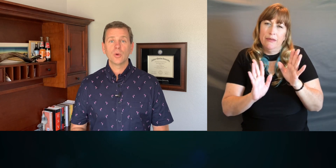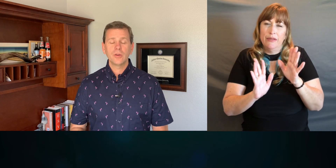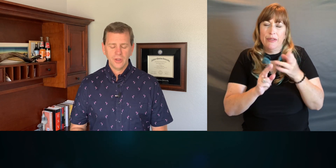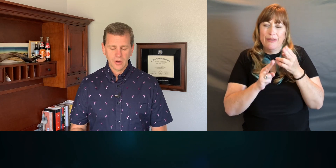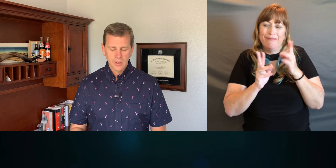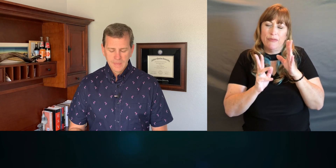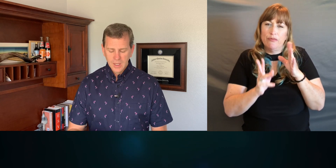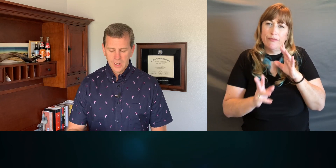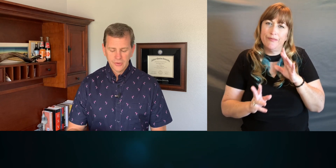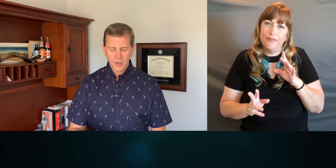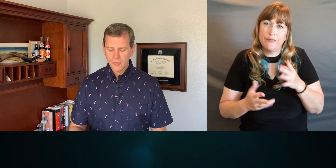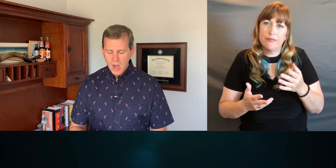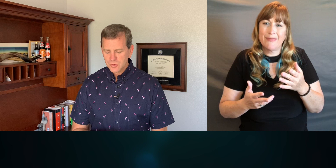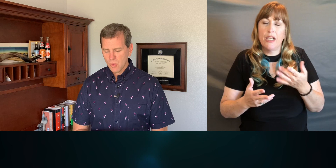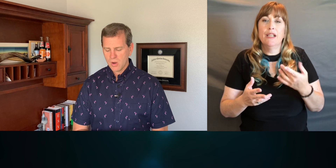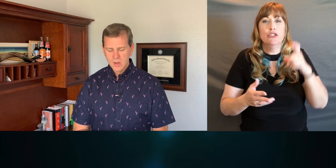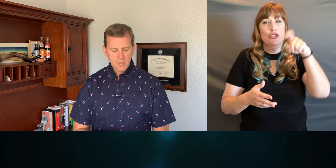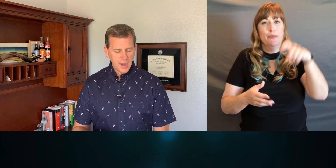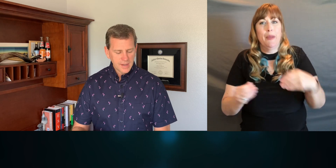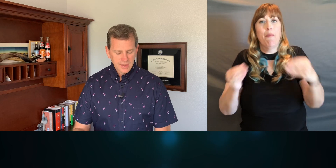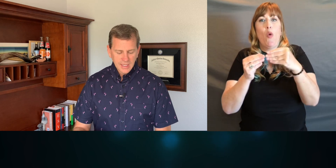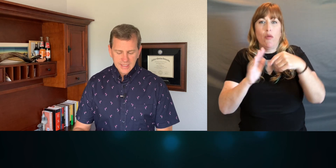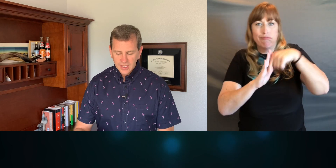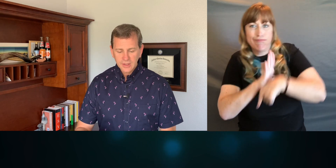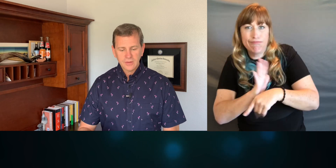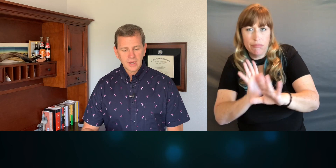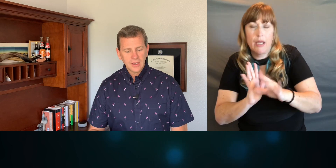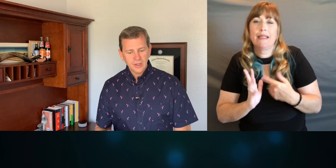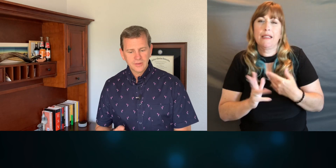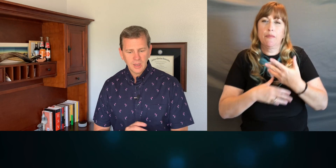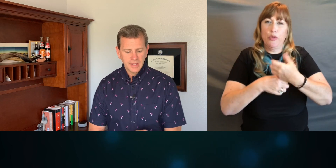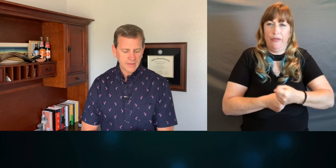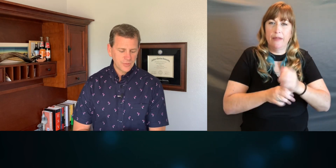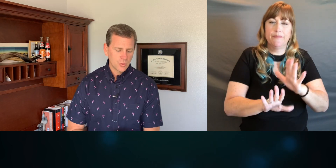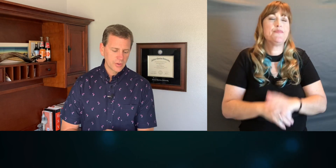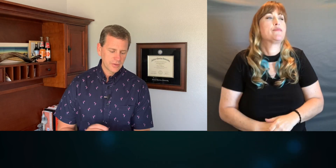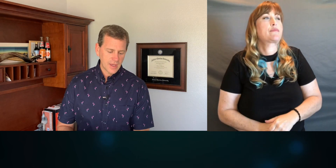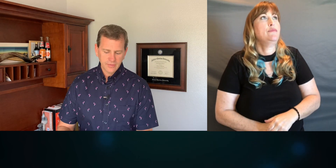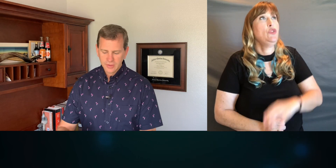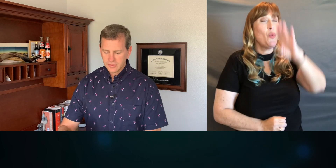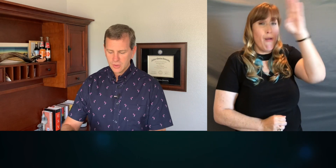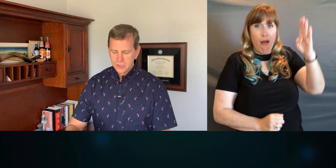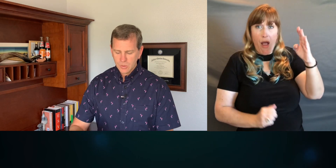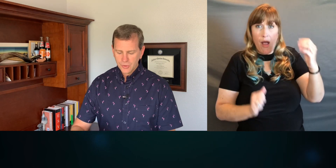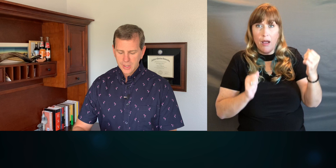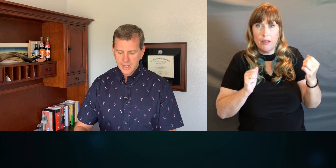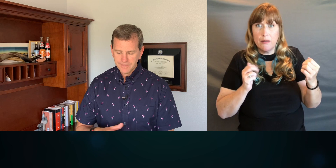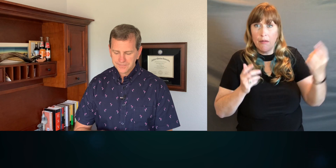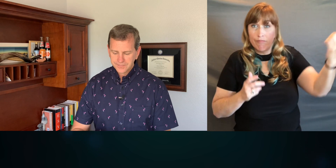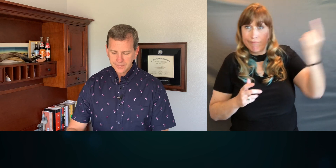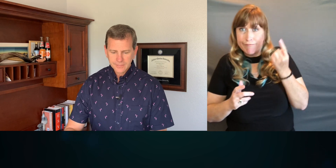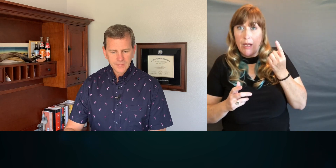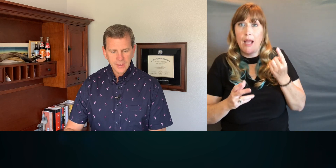just a few words here. Deserves much more. But God does come and has a few words to say. So let's go to Job